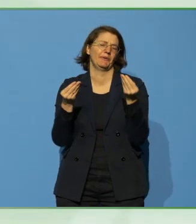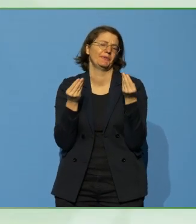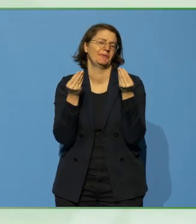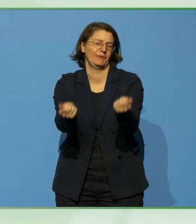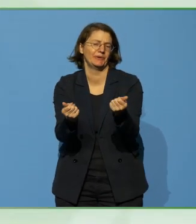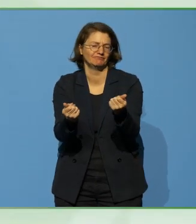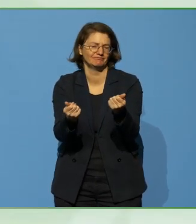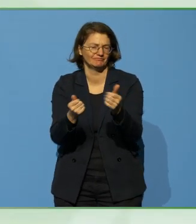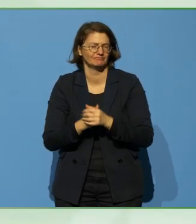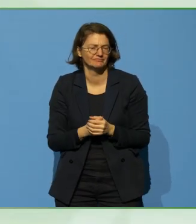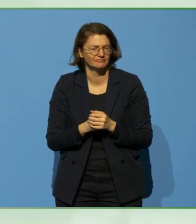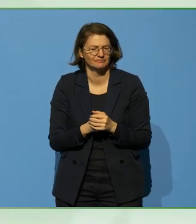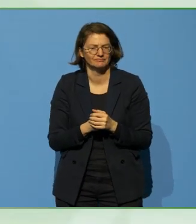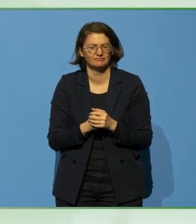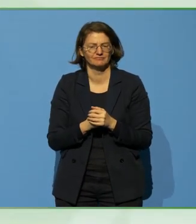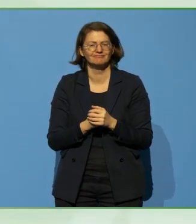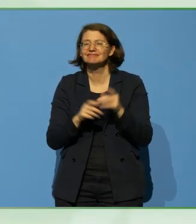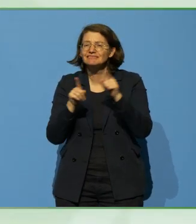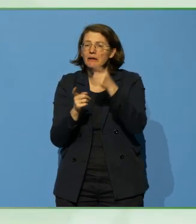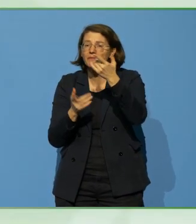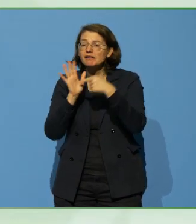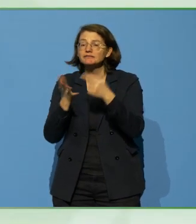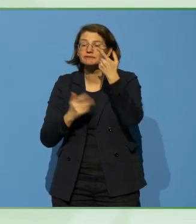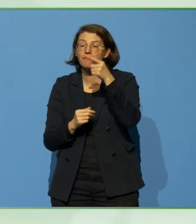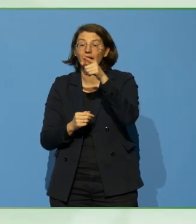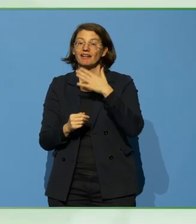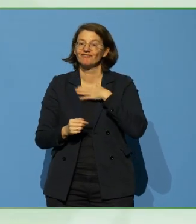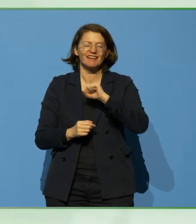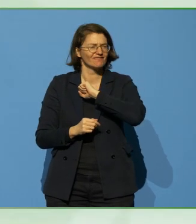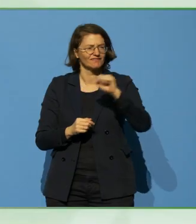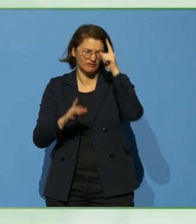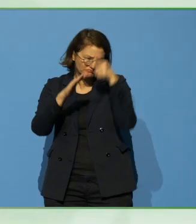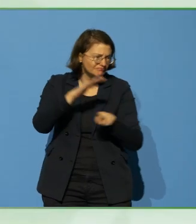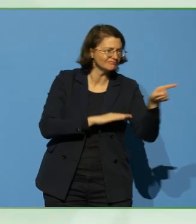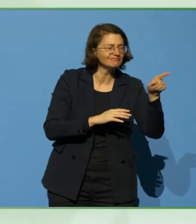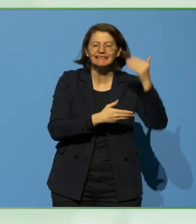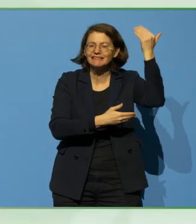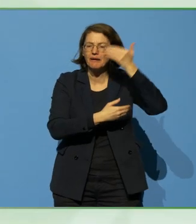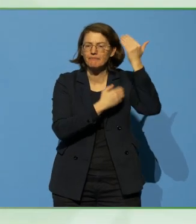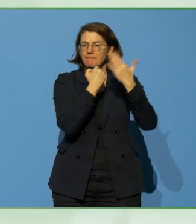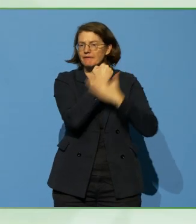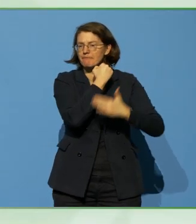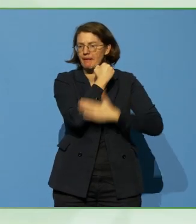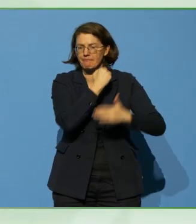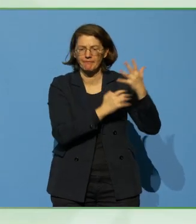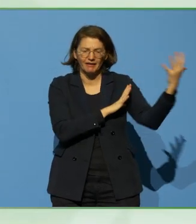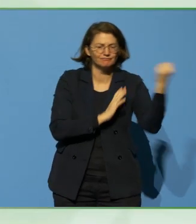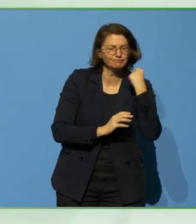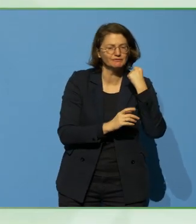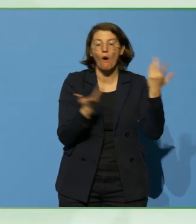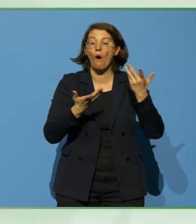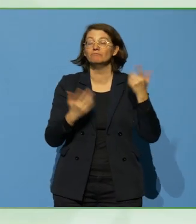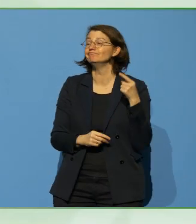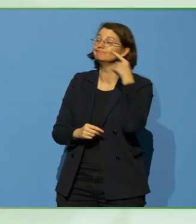restaurant. Because what is the problem right now we are seeing? I'm working also with the European Blind Union on payment